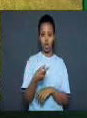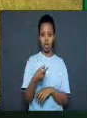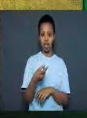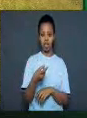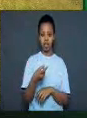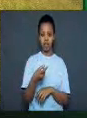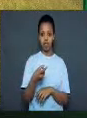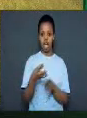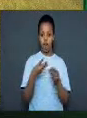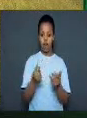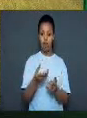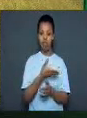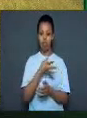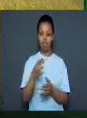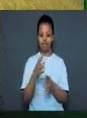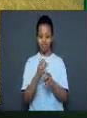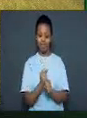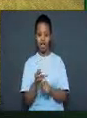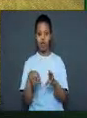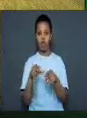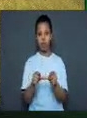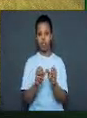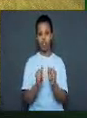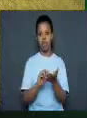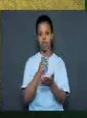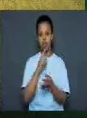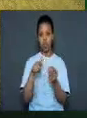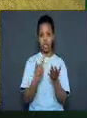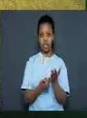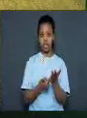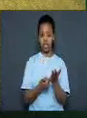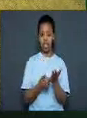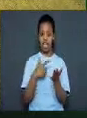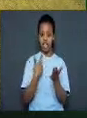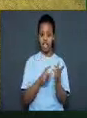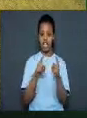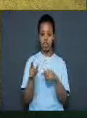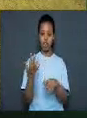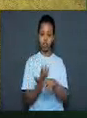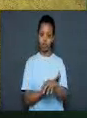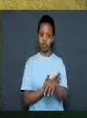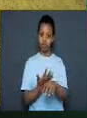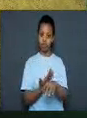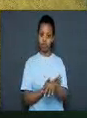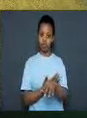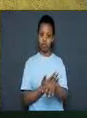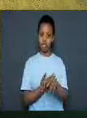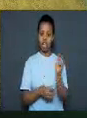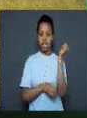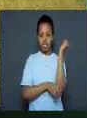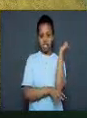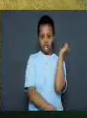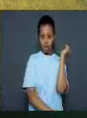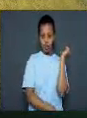the soil. This enables the grasses to remain firmly rooted in